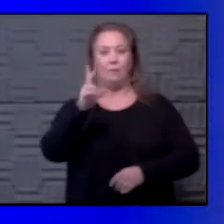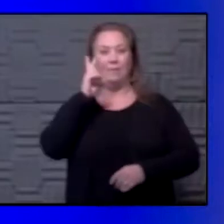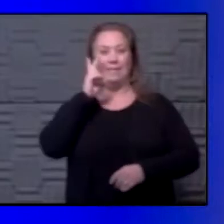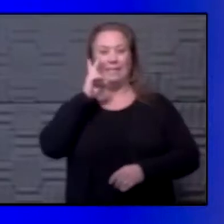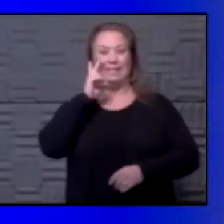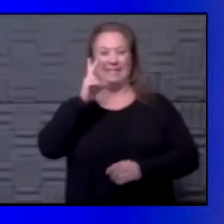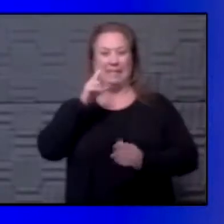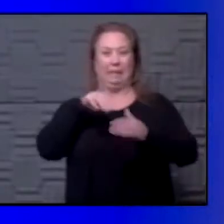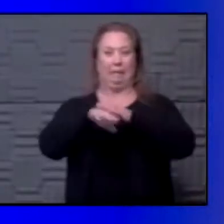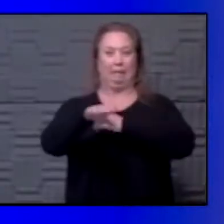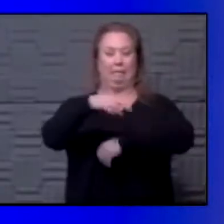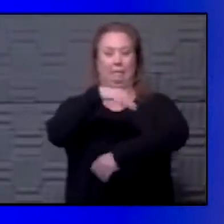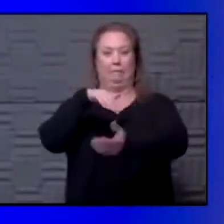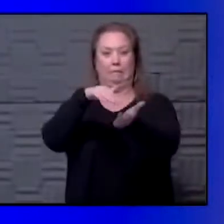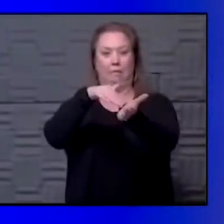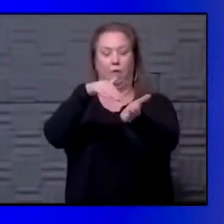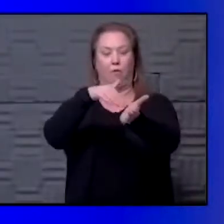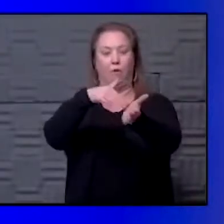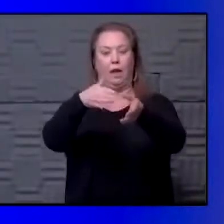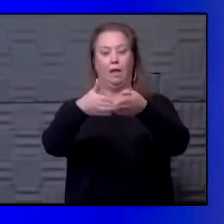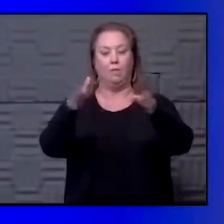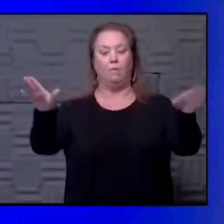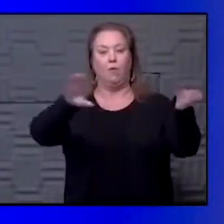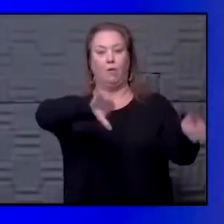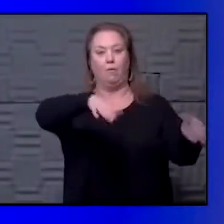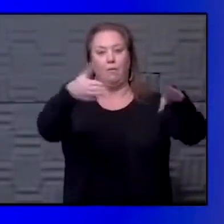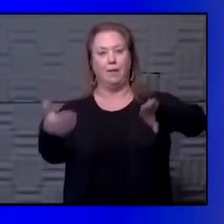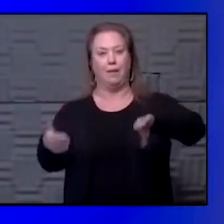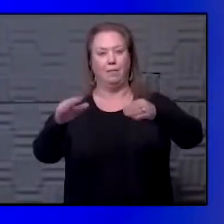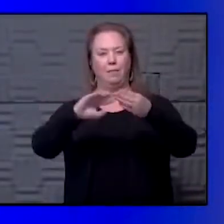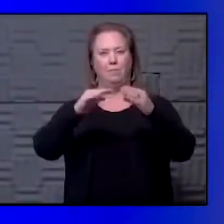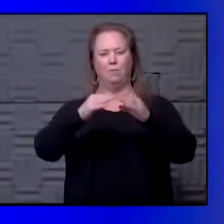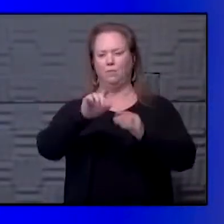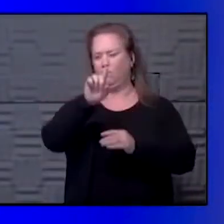care, and that the overall mortality rate is about